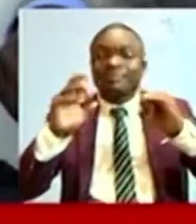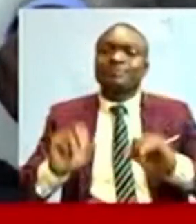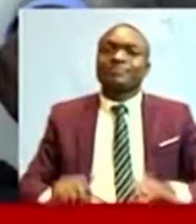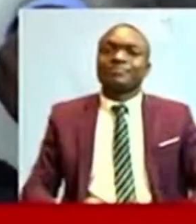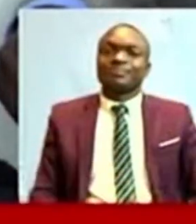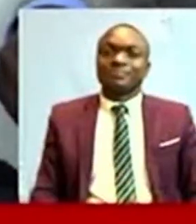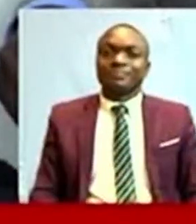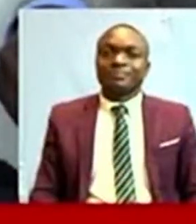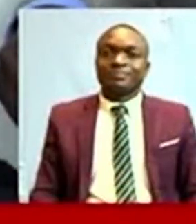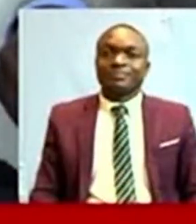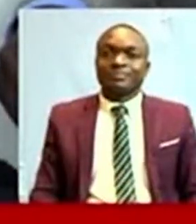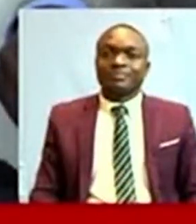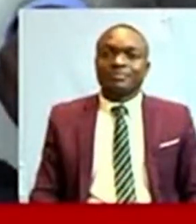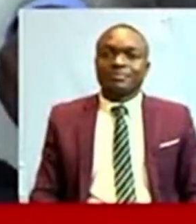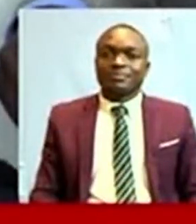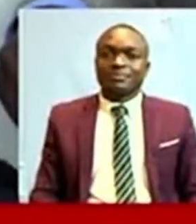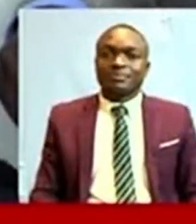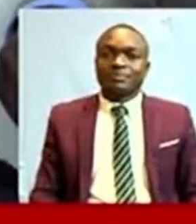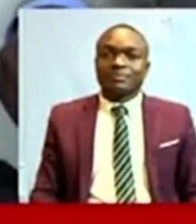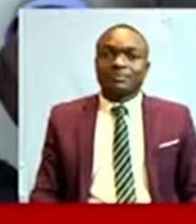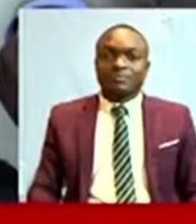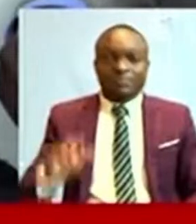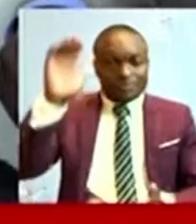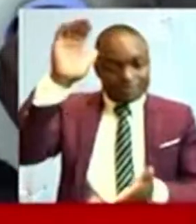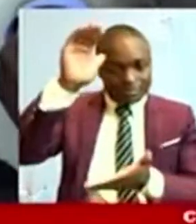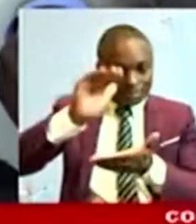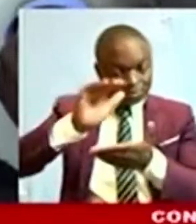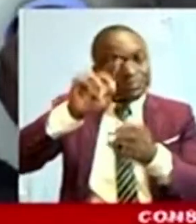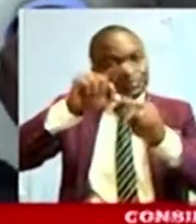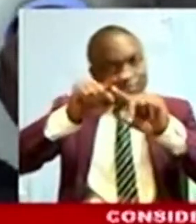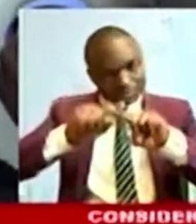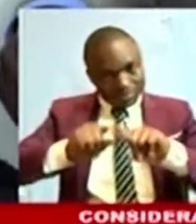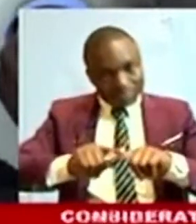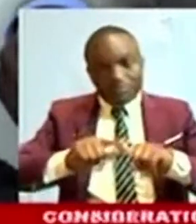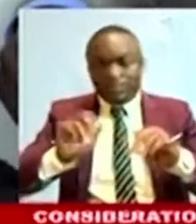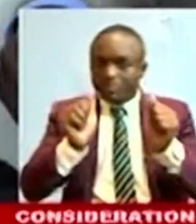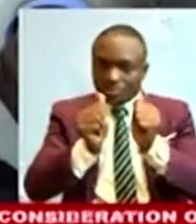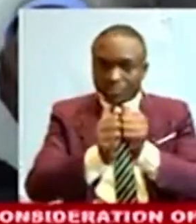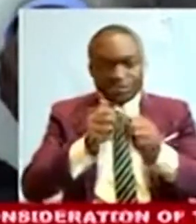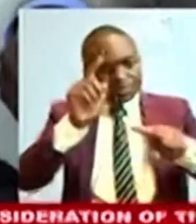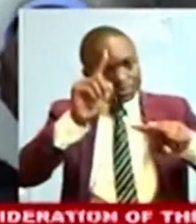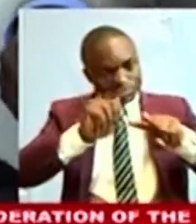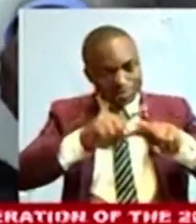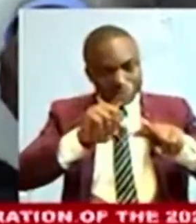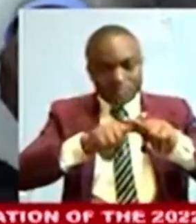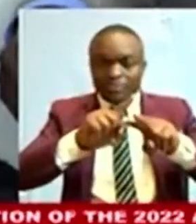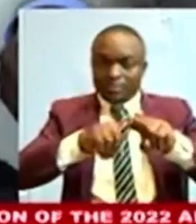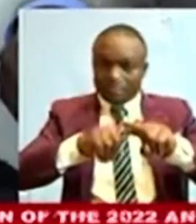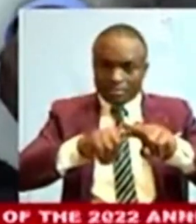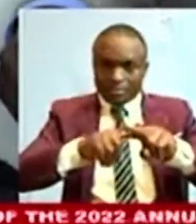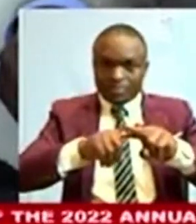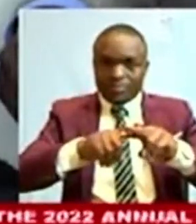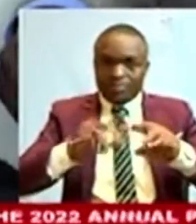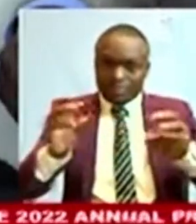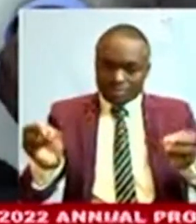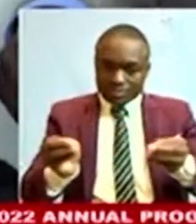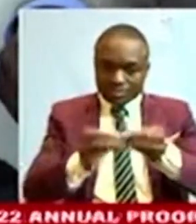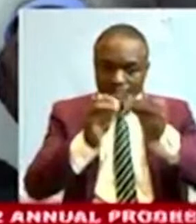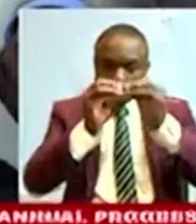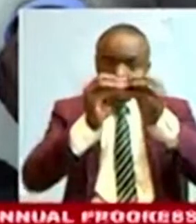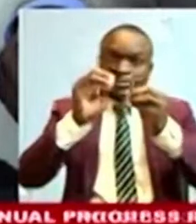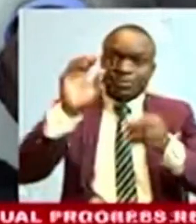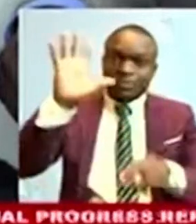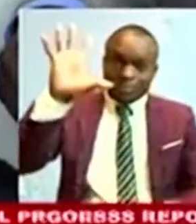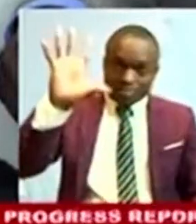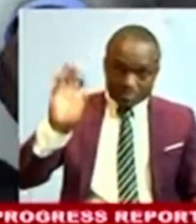and of course the reduced vulnerability associated with HIV and AIDS had a total targets of about 50.